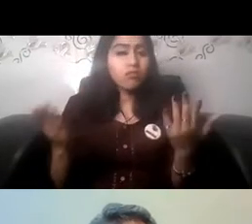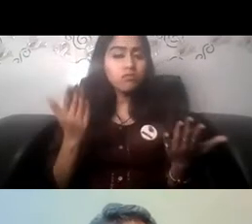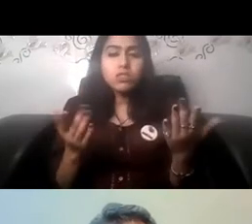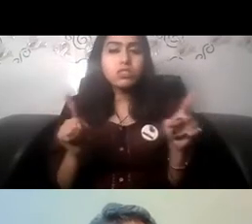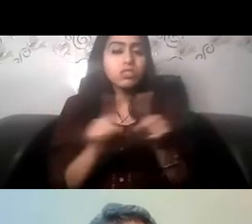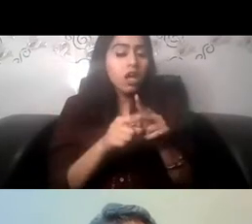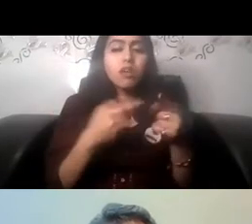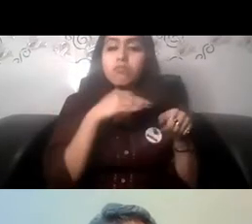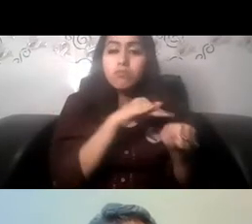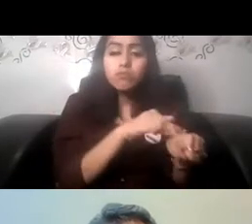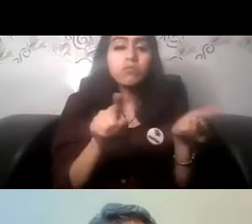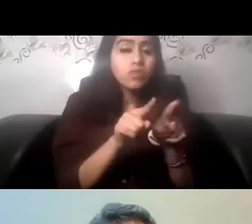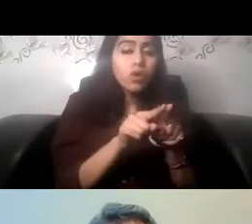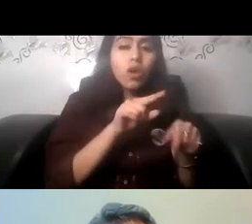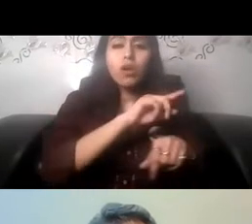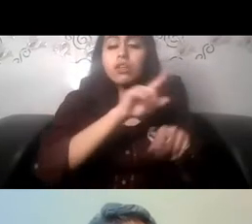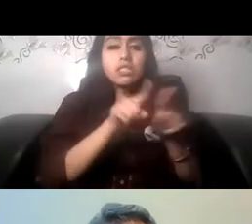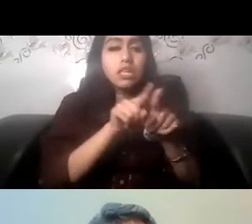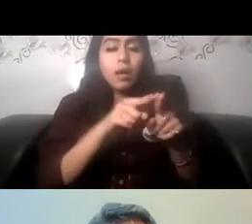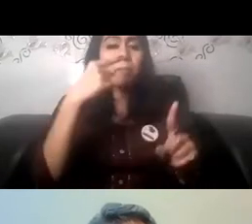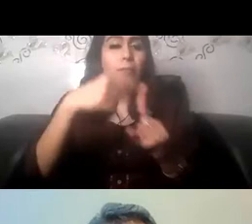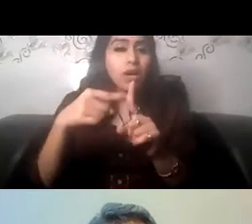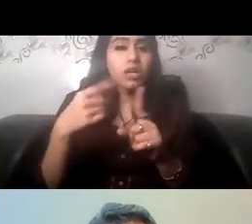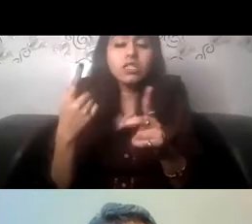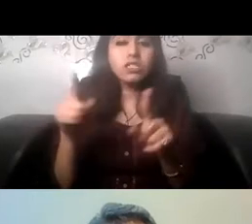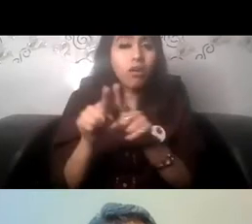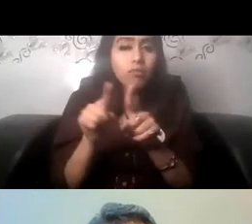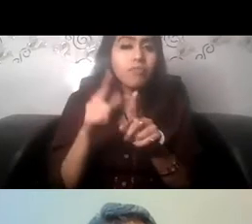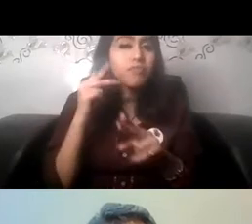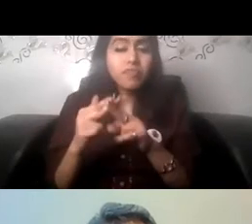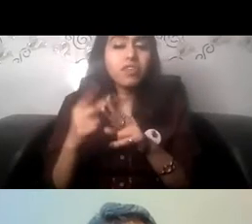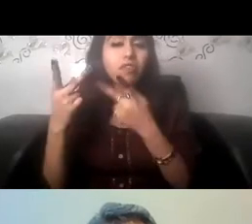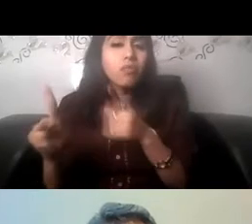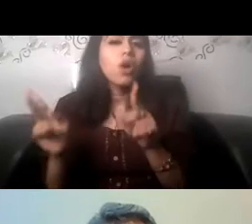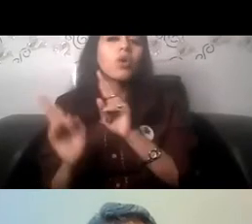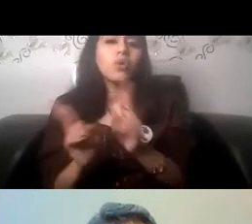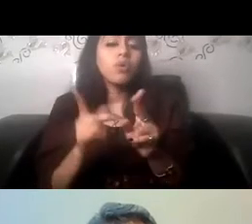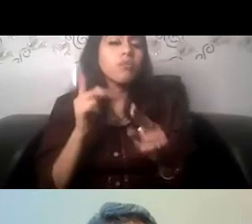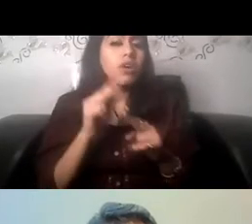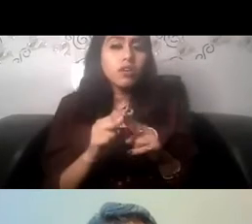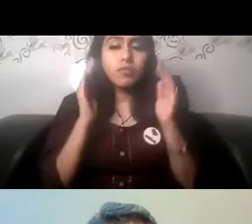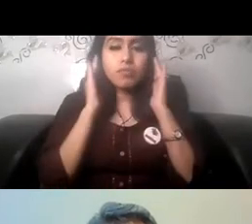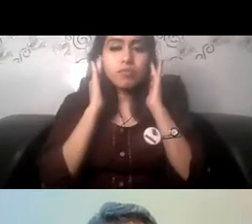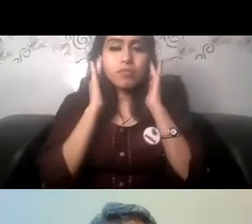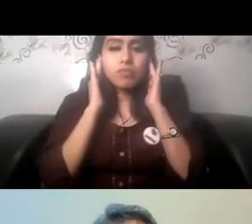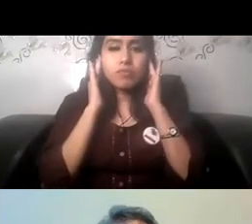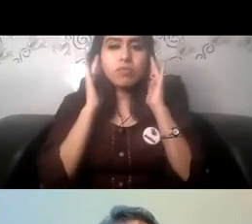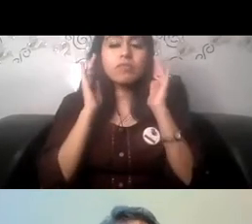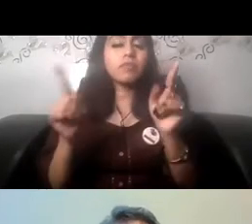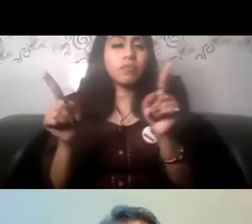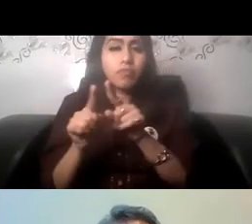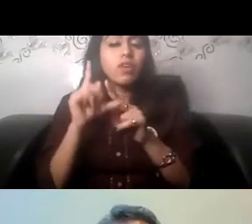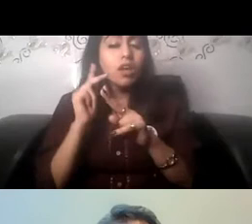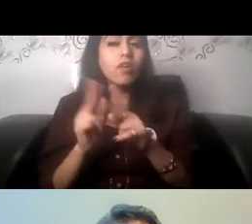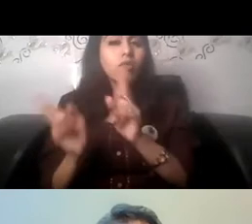you know, having an hour of, let's say, just dinner. Normally when how we dinner in a normal